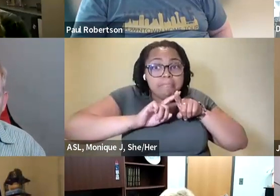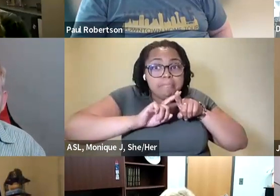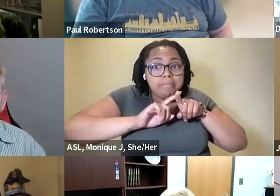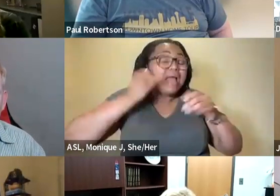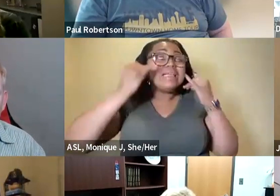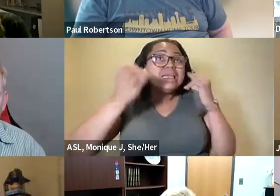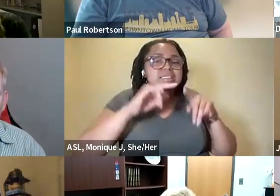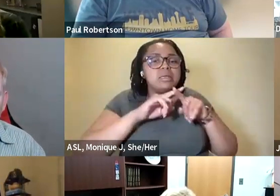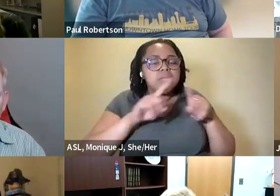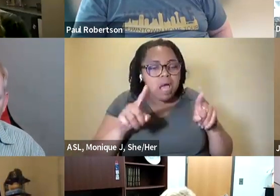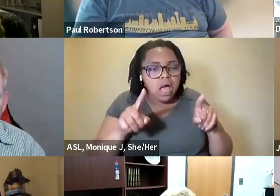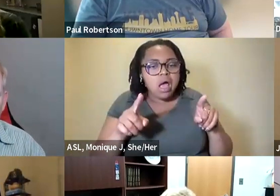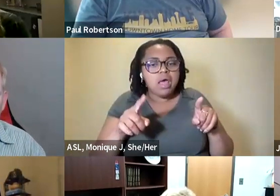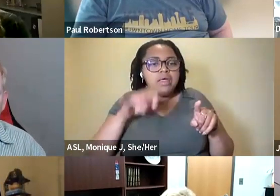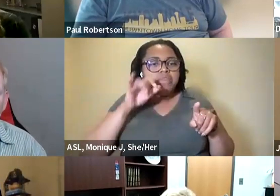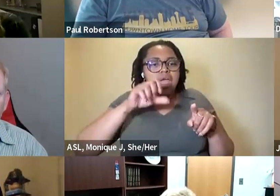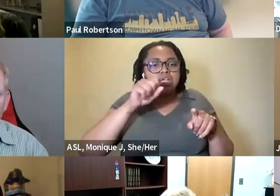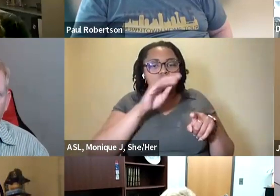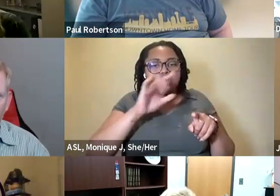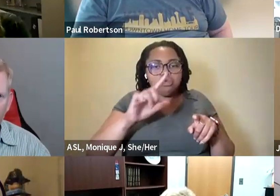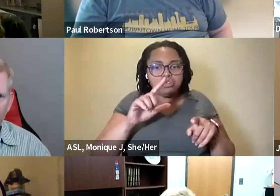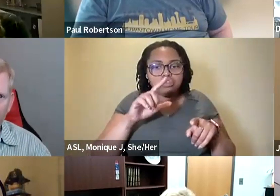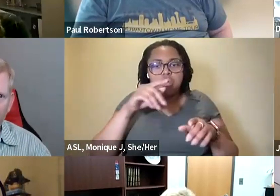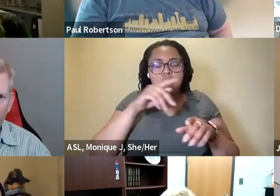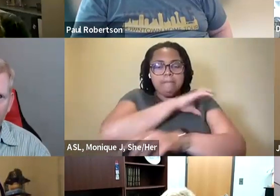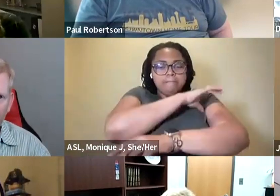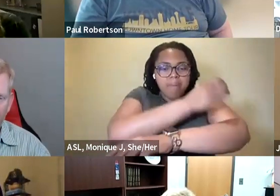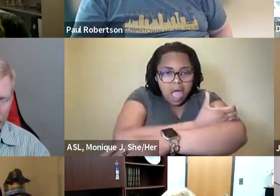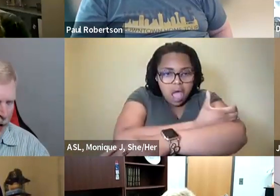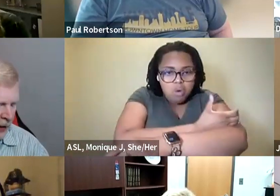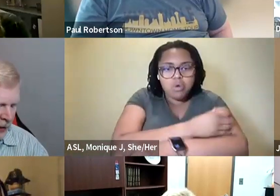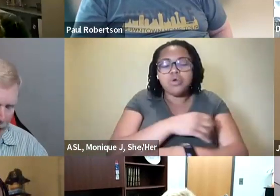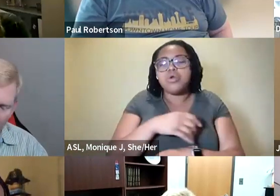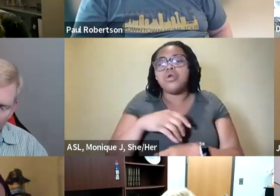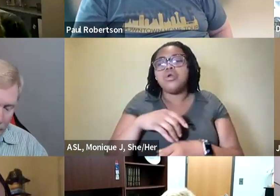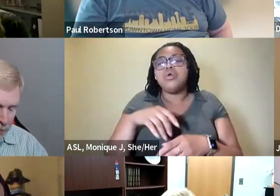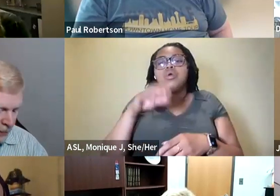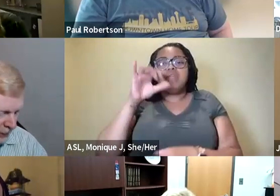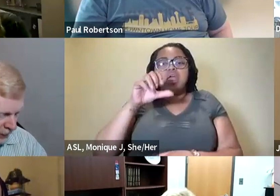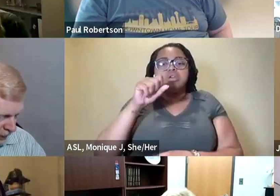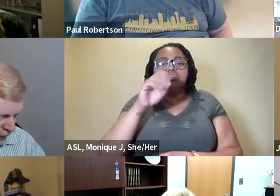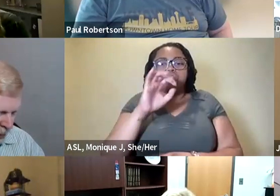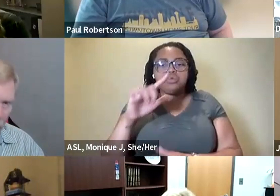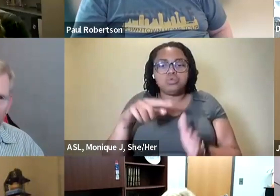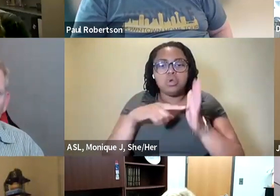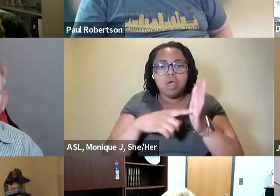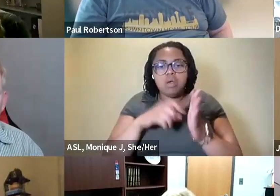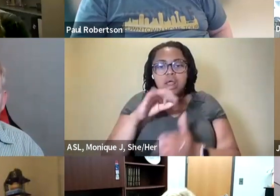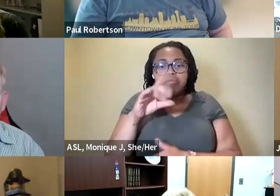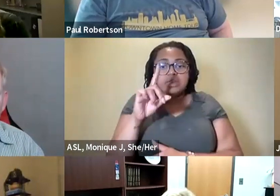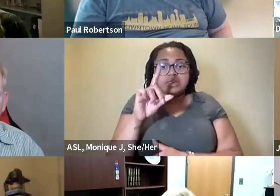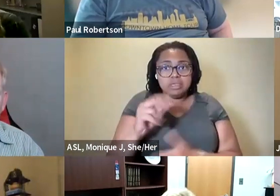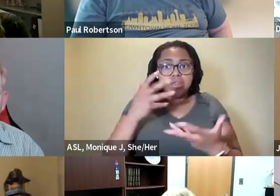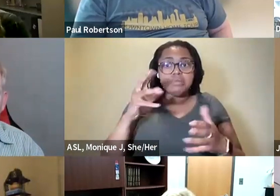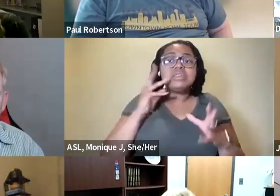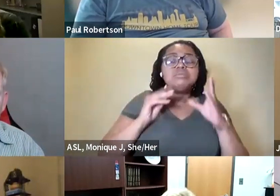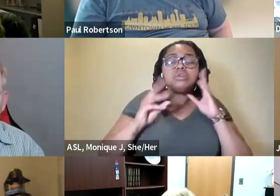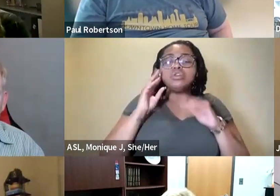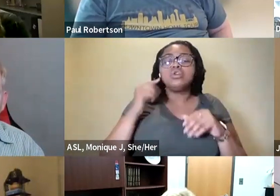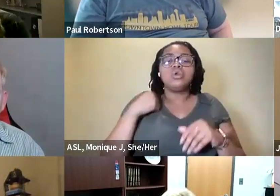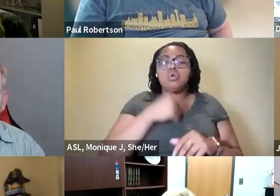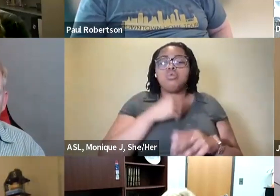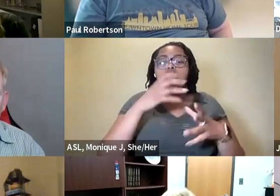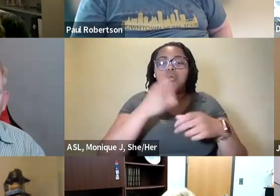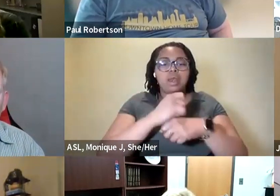despite the social power that the social model of disability has had, we want to make sure that it